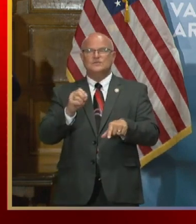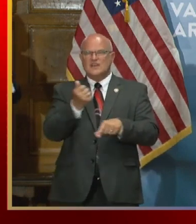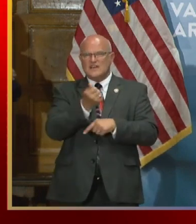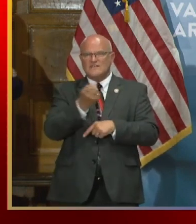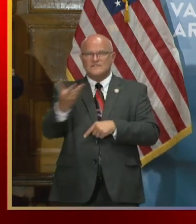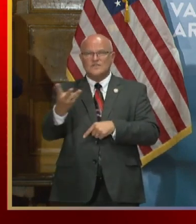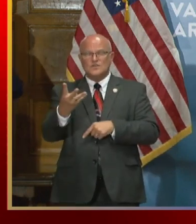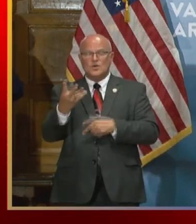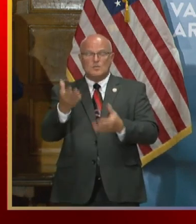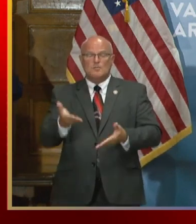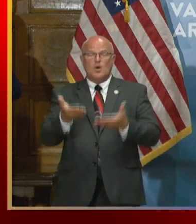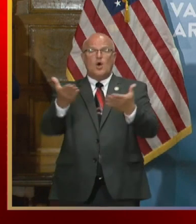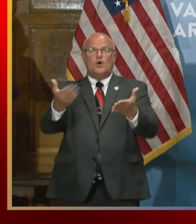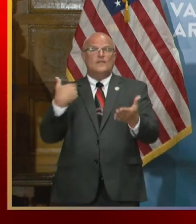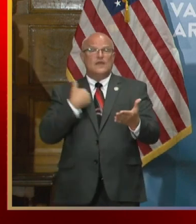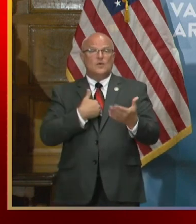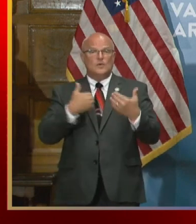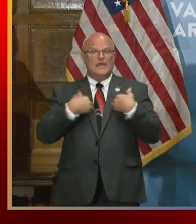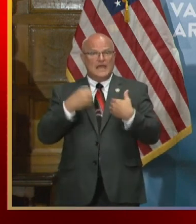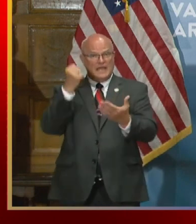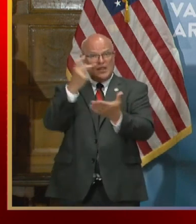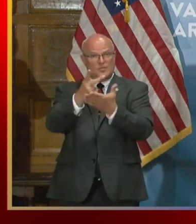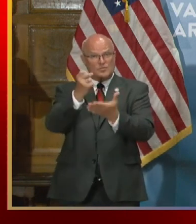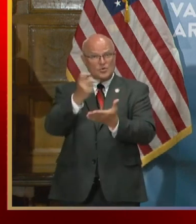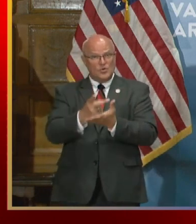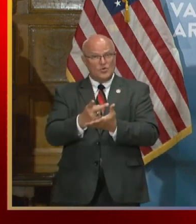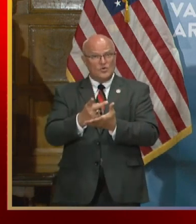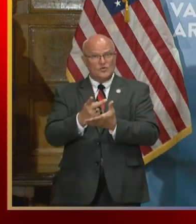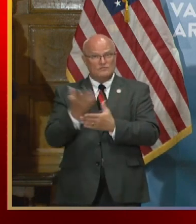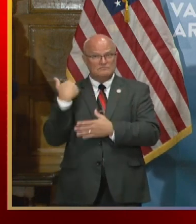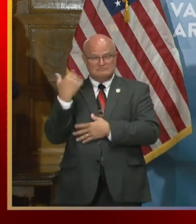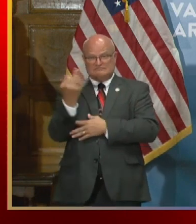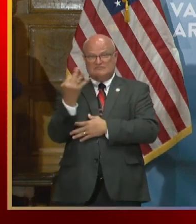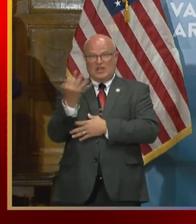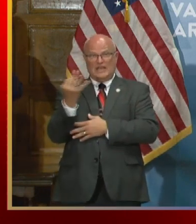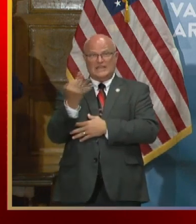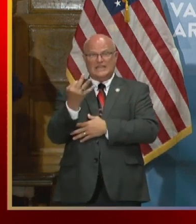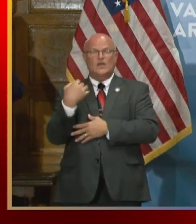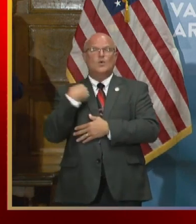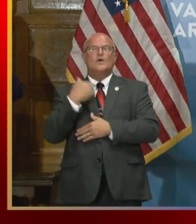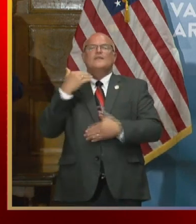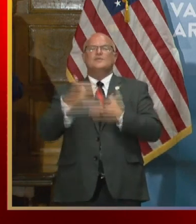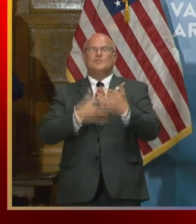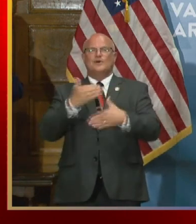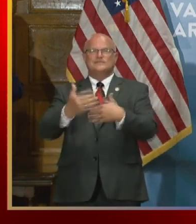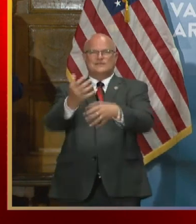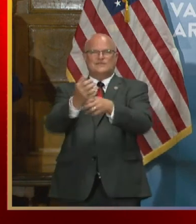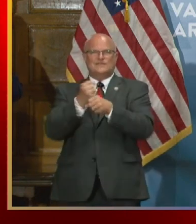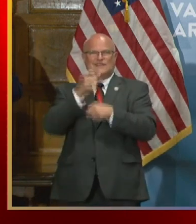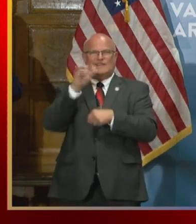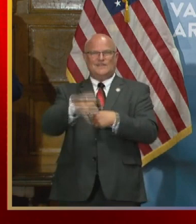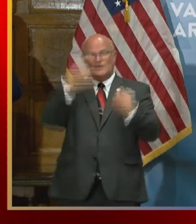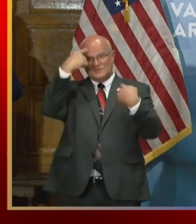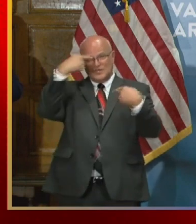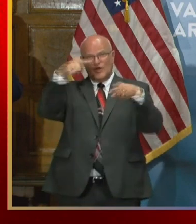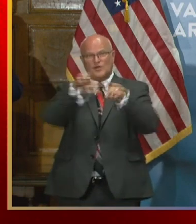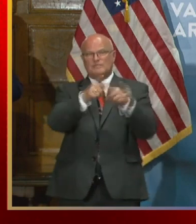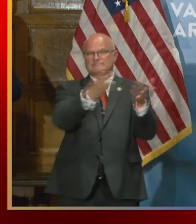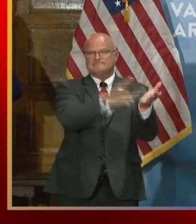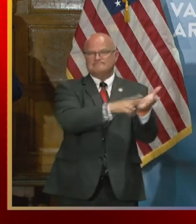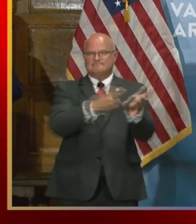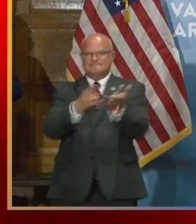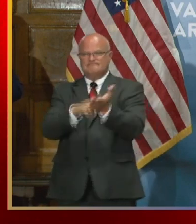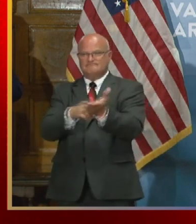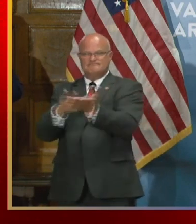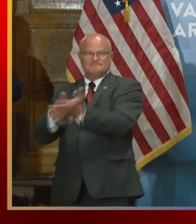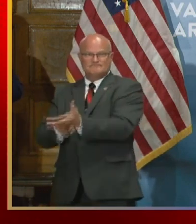couple of proposals that we had approved last Friday. We're in the process of getting those agreements signed,